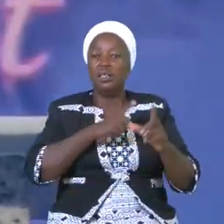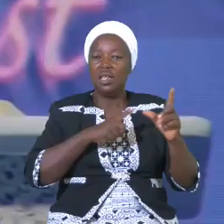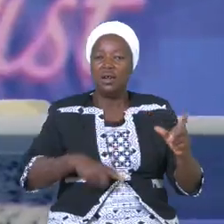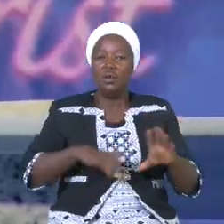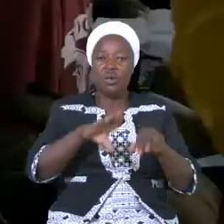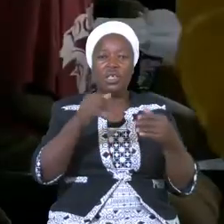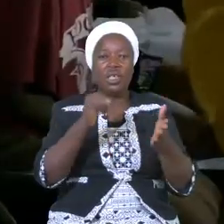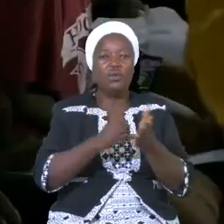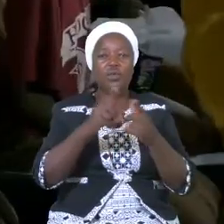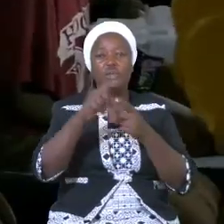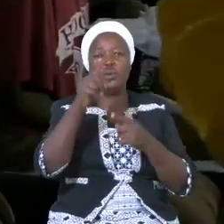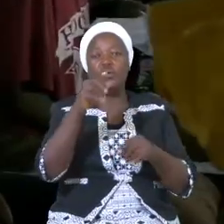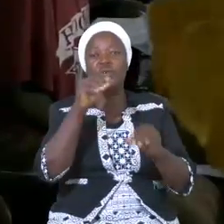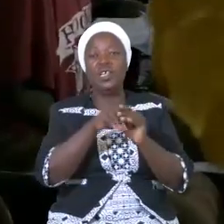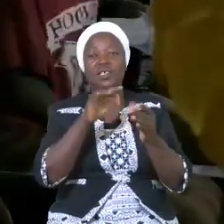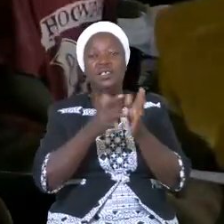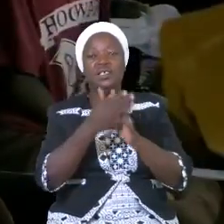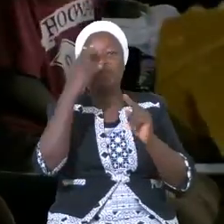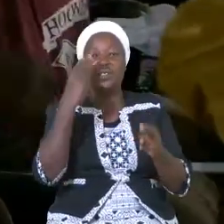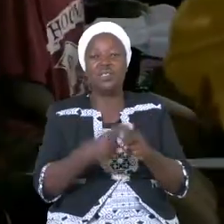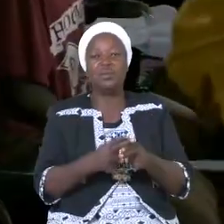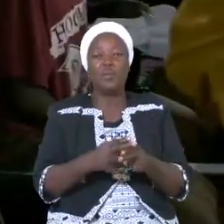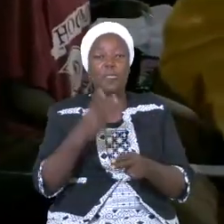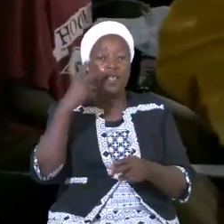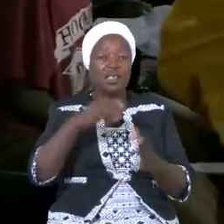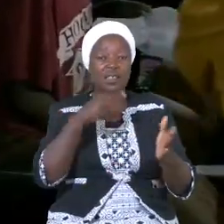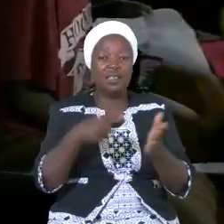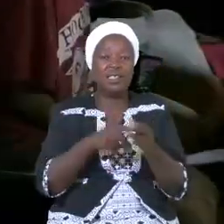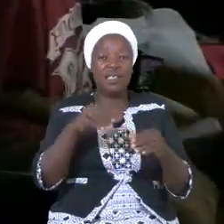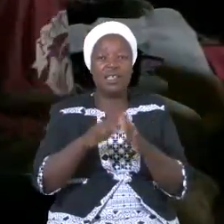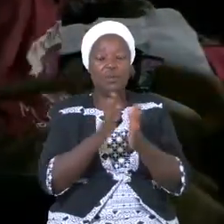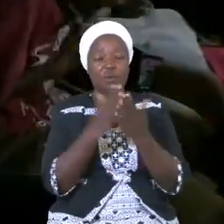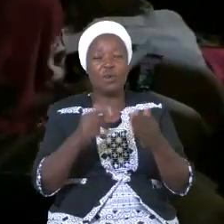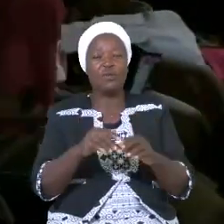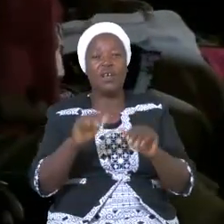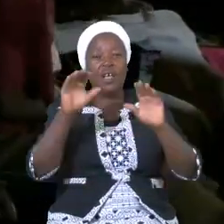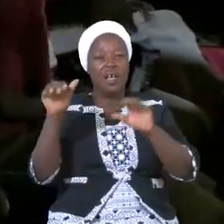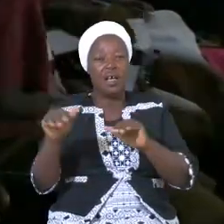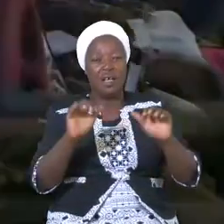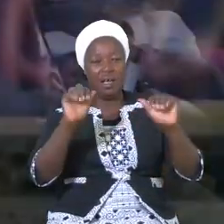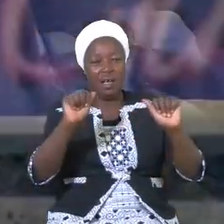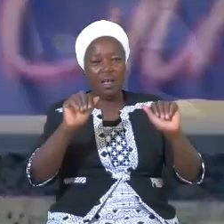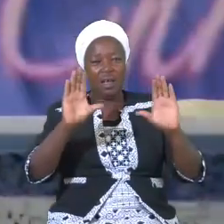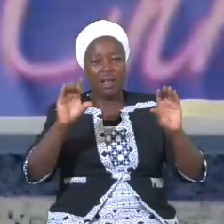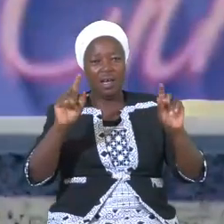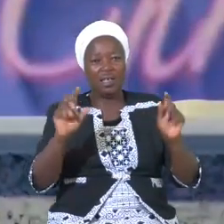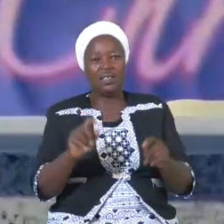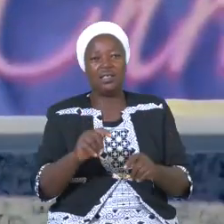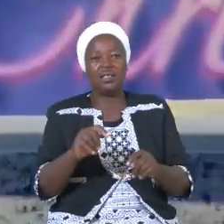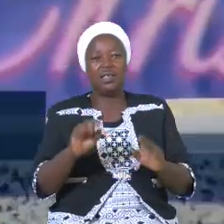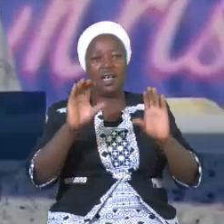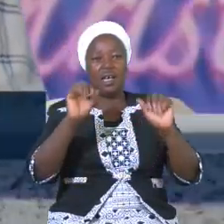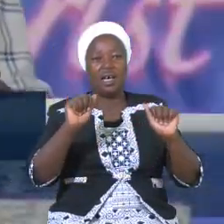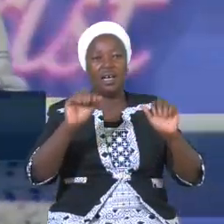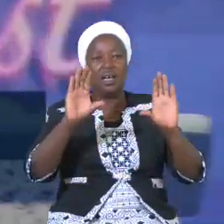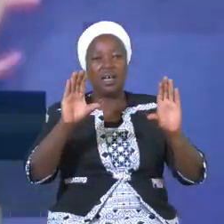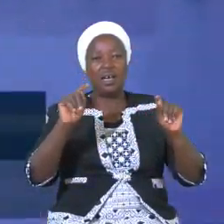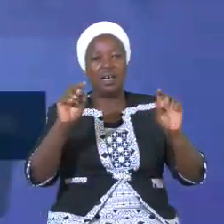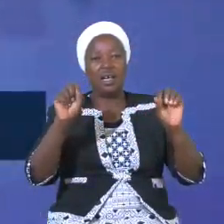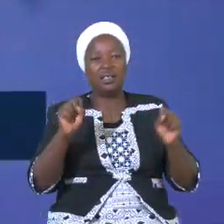you in jesus name look at this acts chapter 13 i'm reading from verse 43 acts chapter